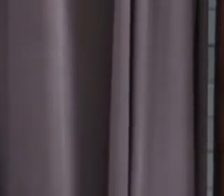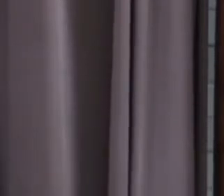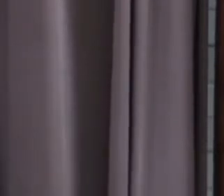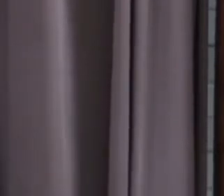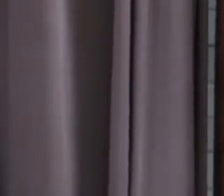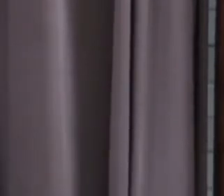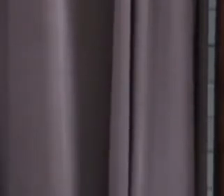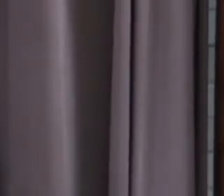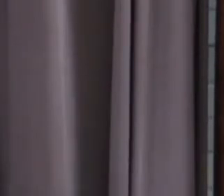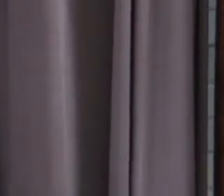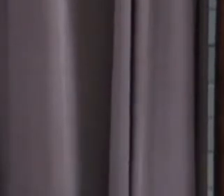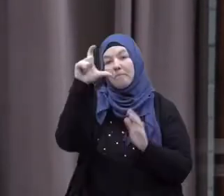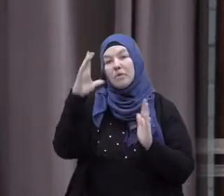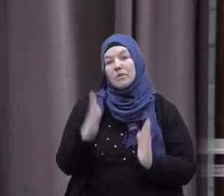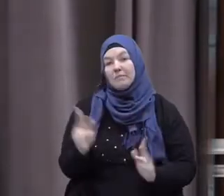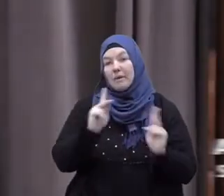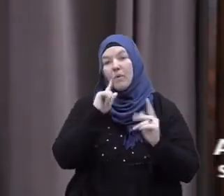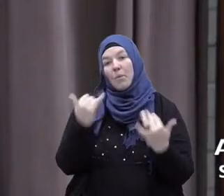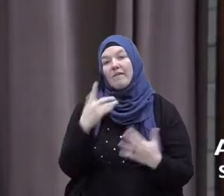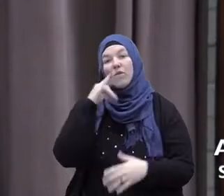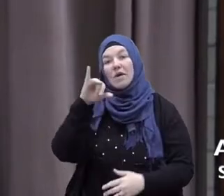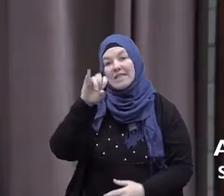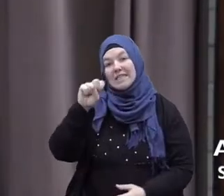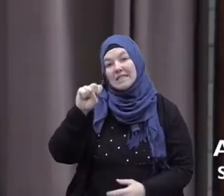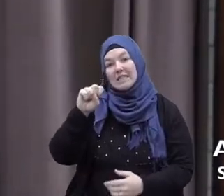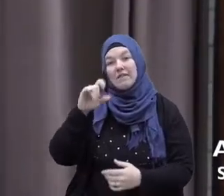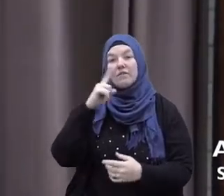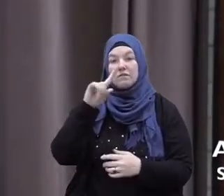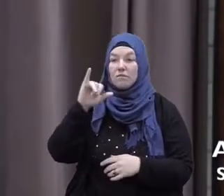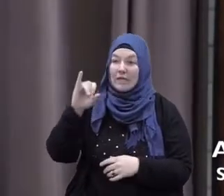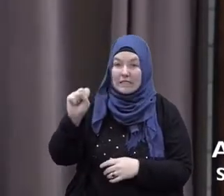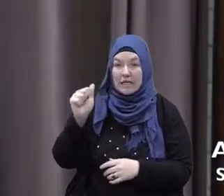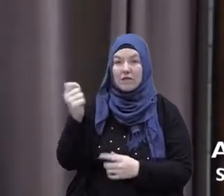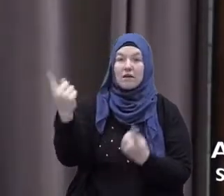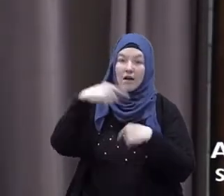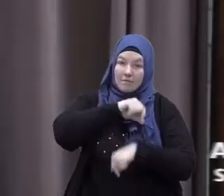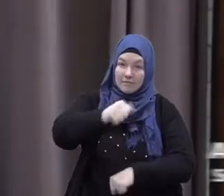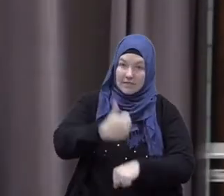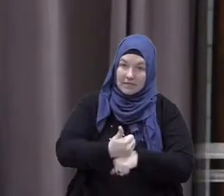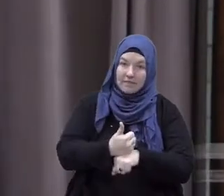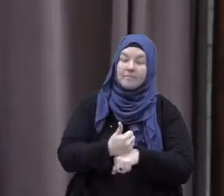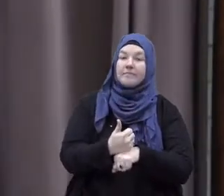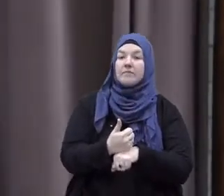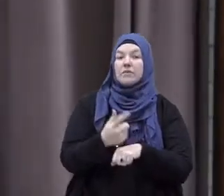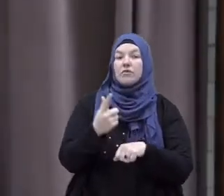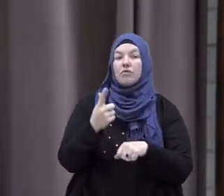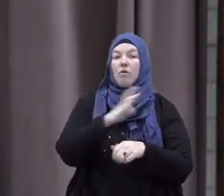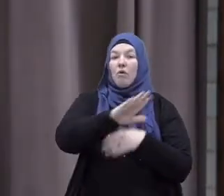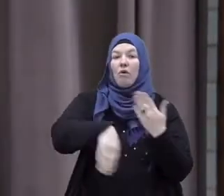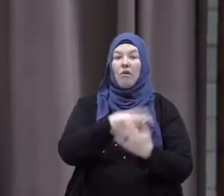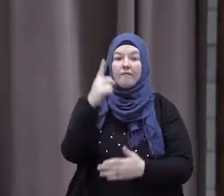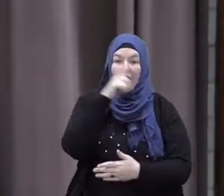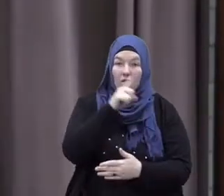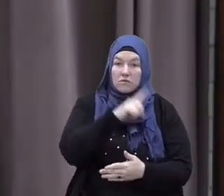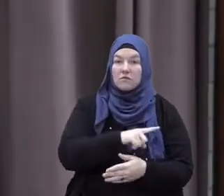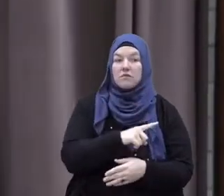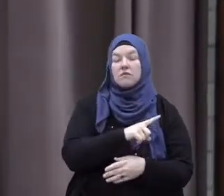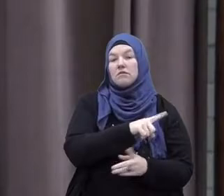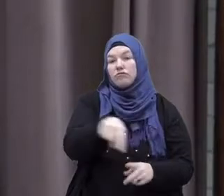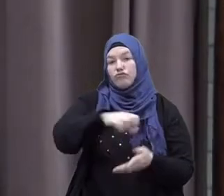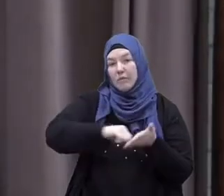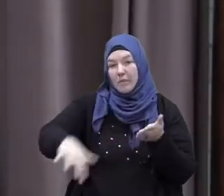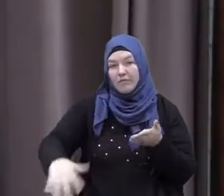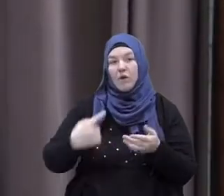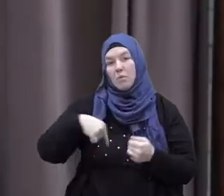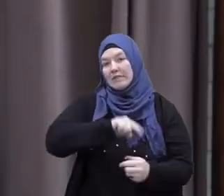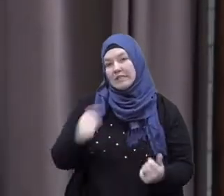Isa alayhi salam to come to establish justice and to remove all falsehood. And